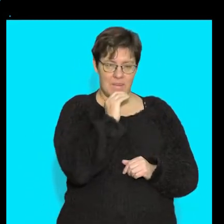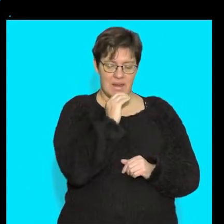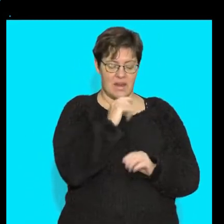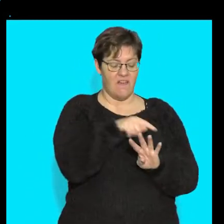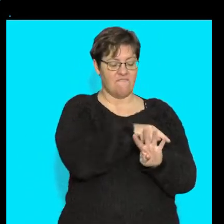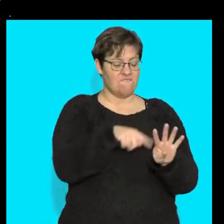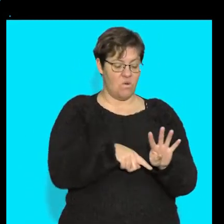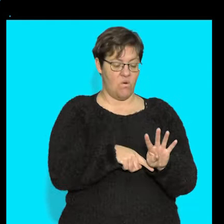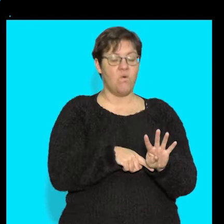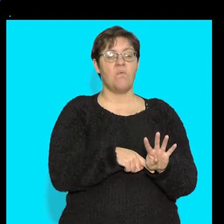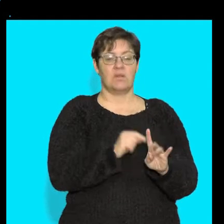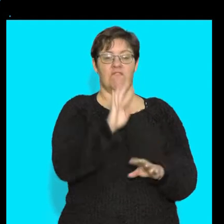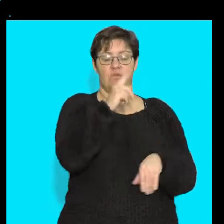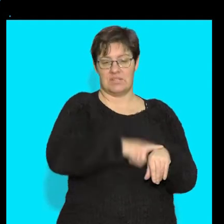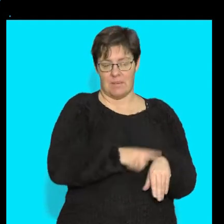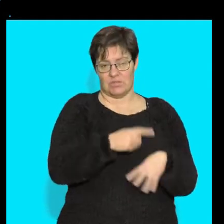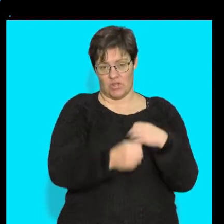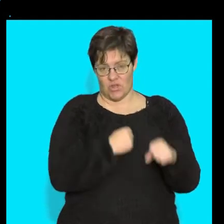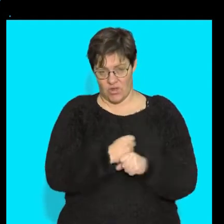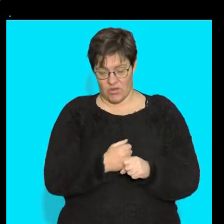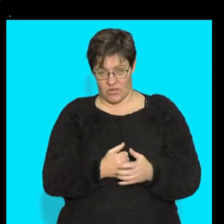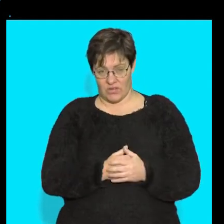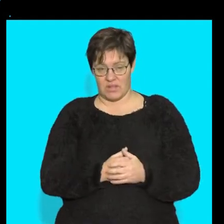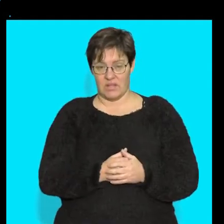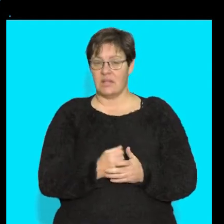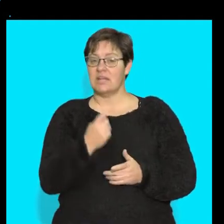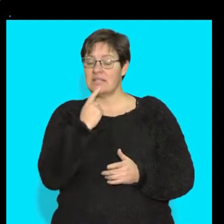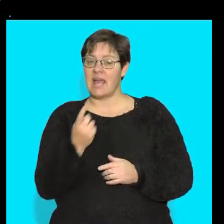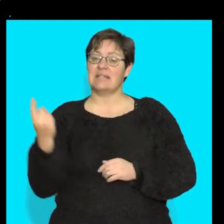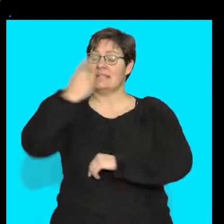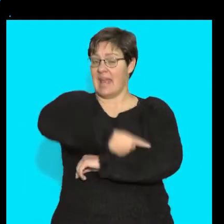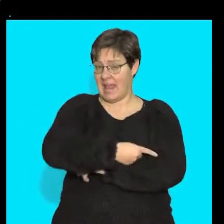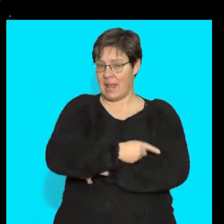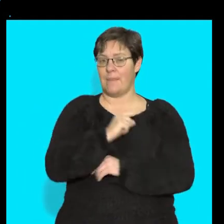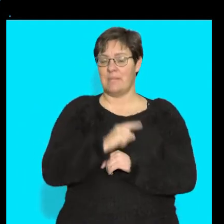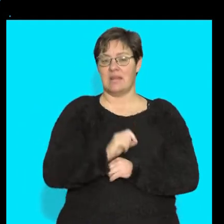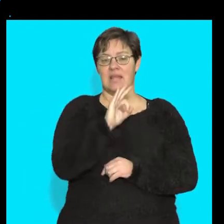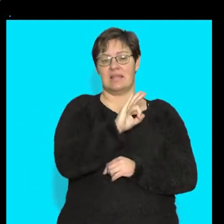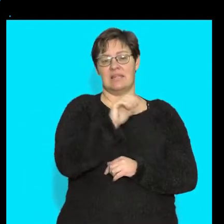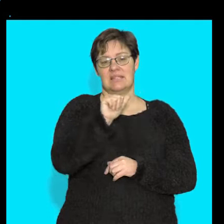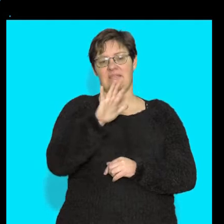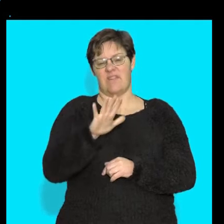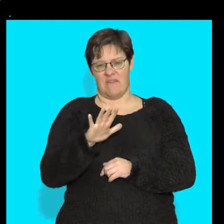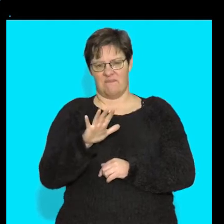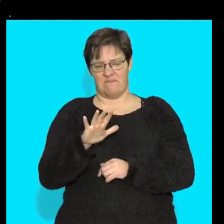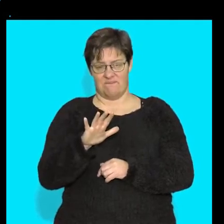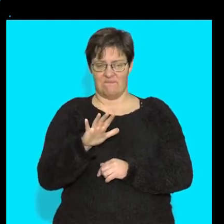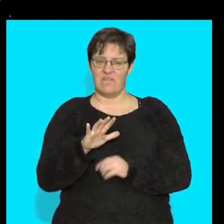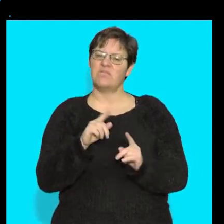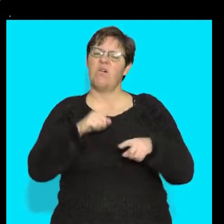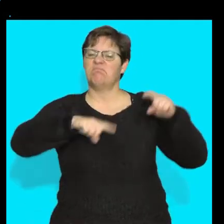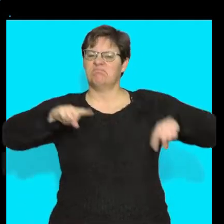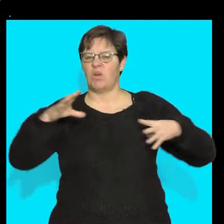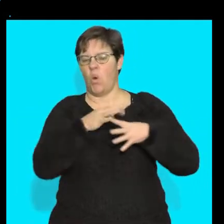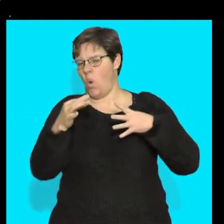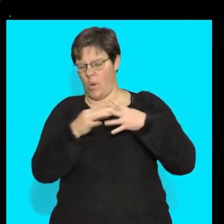quarters in a year, so that means it's 4 times a year. If they say daily, it means 365. So those are just the options that